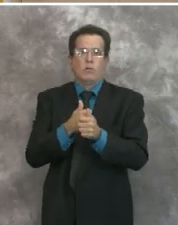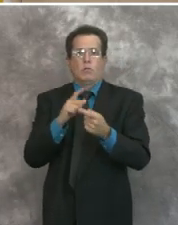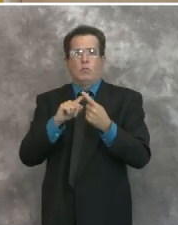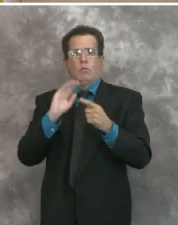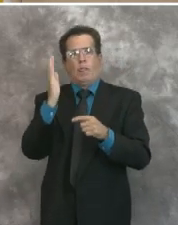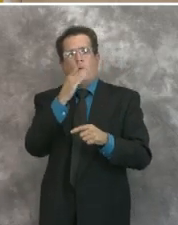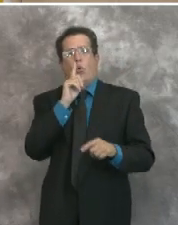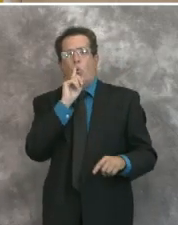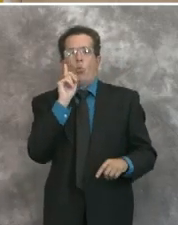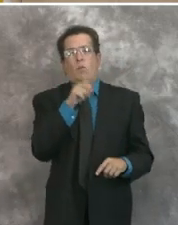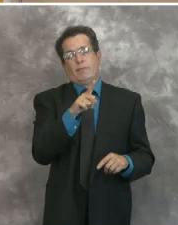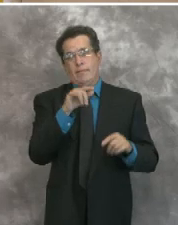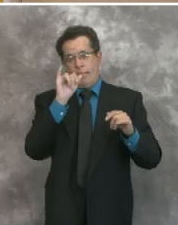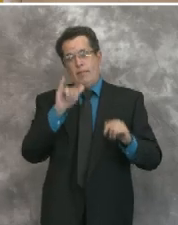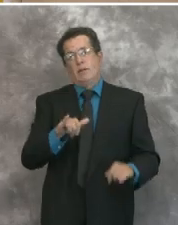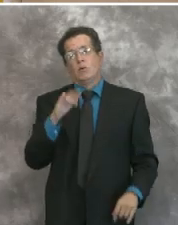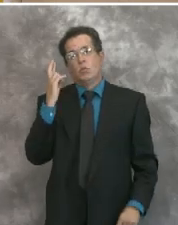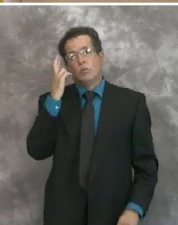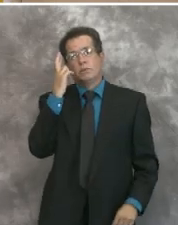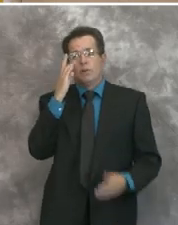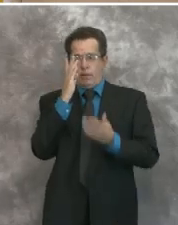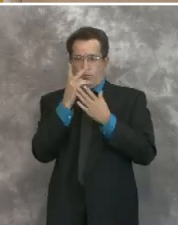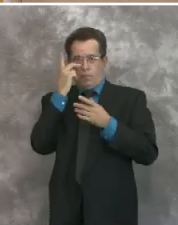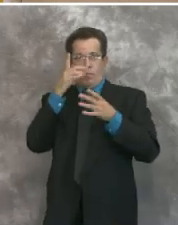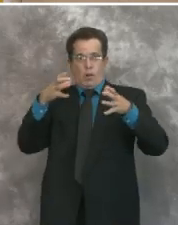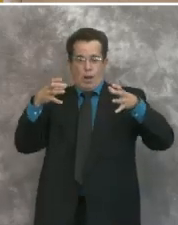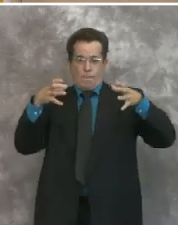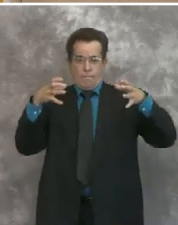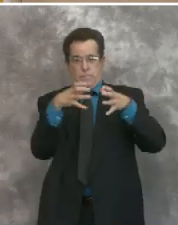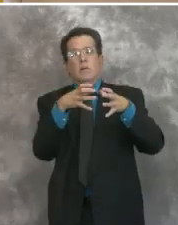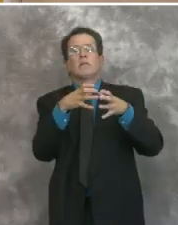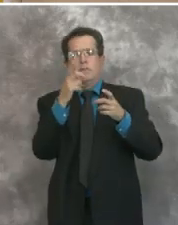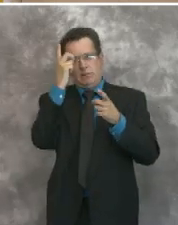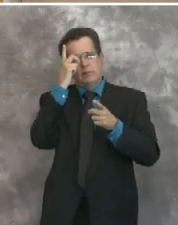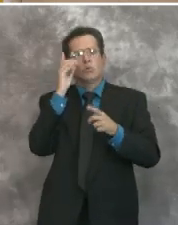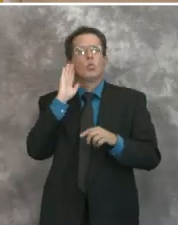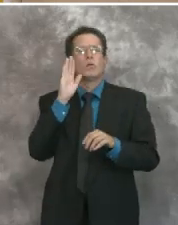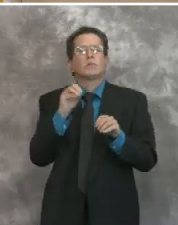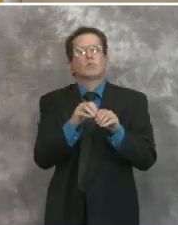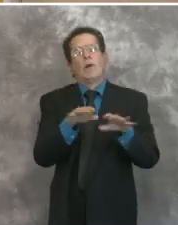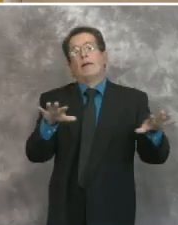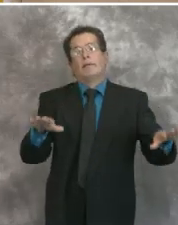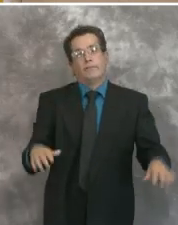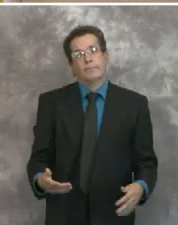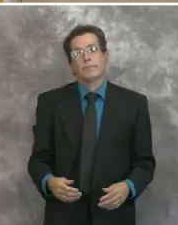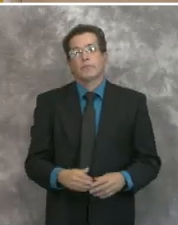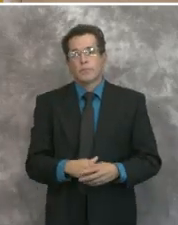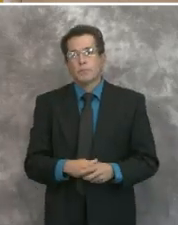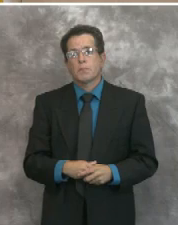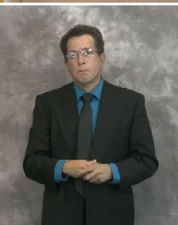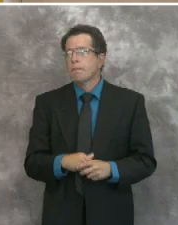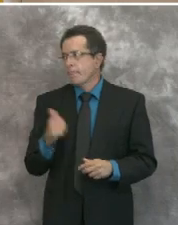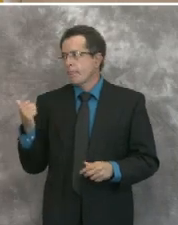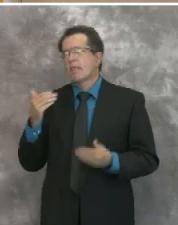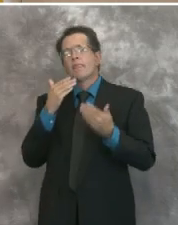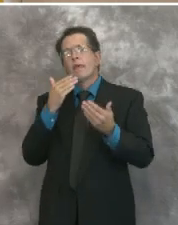orders. So that's why when people come together, then the disease spreads. All right, thank you, Dr.